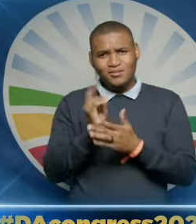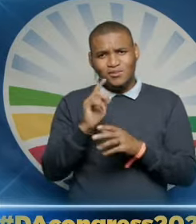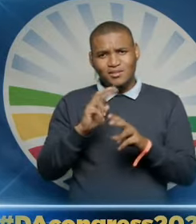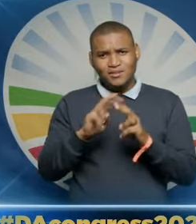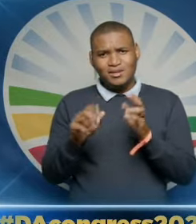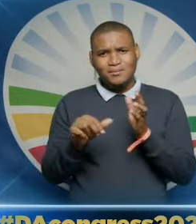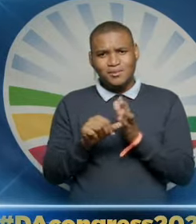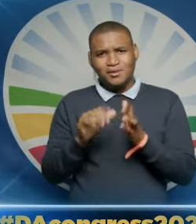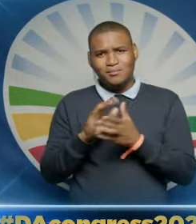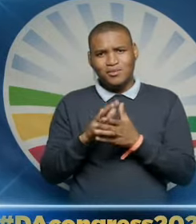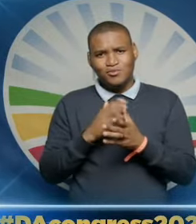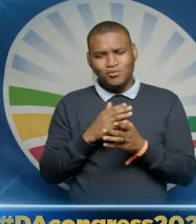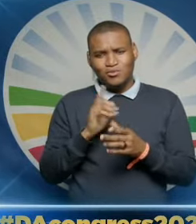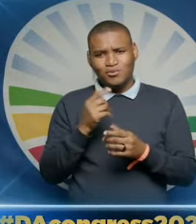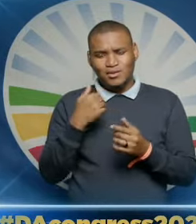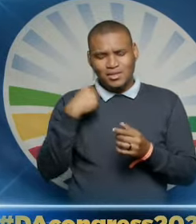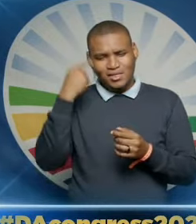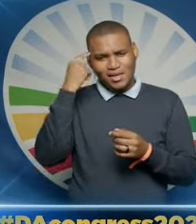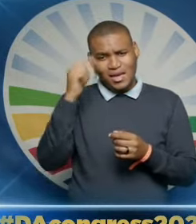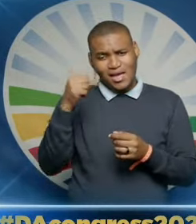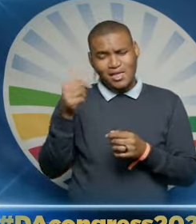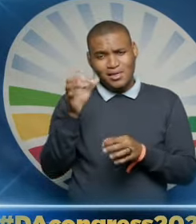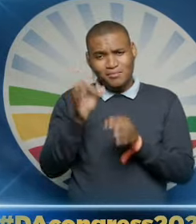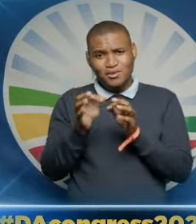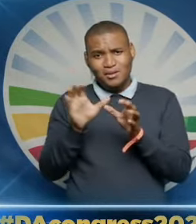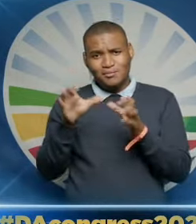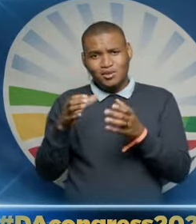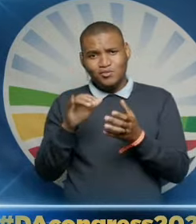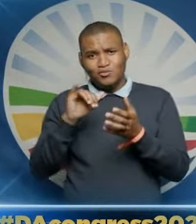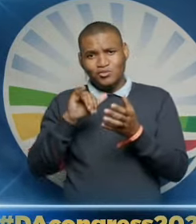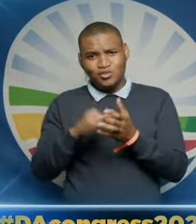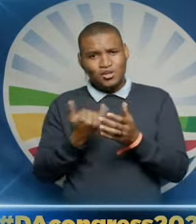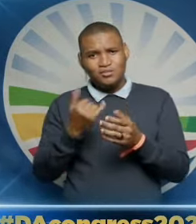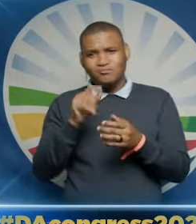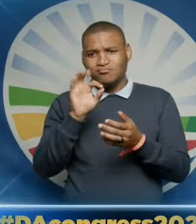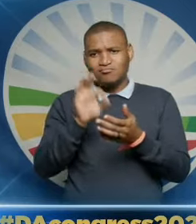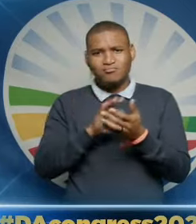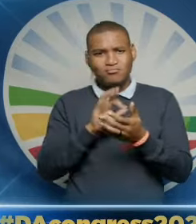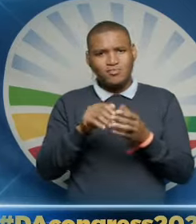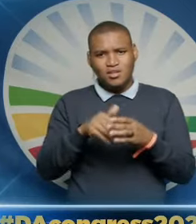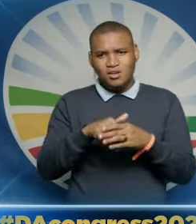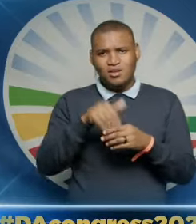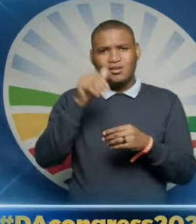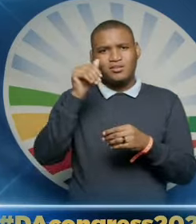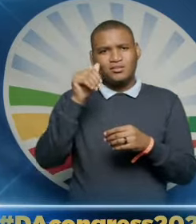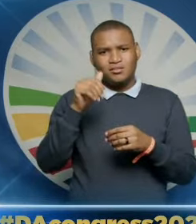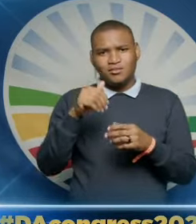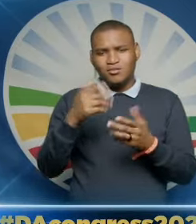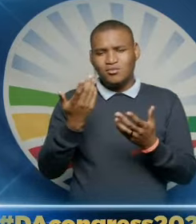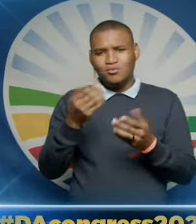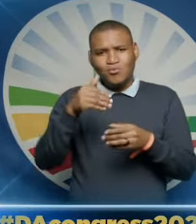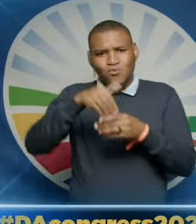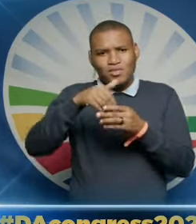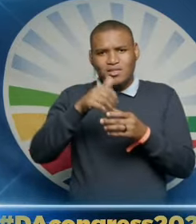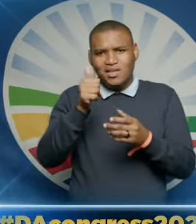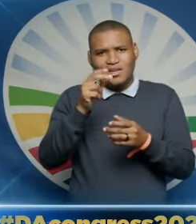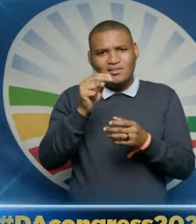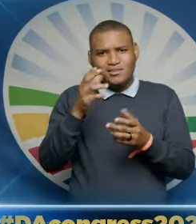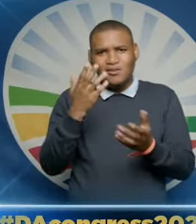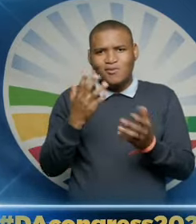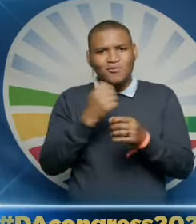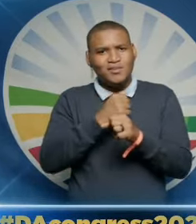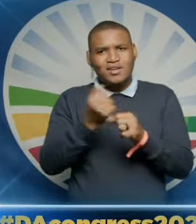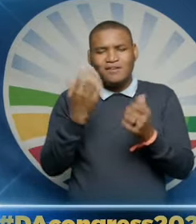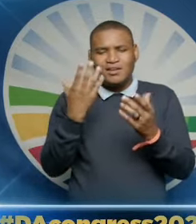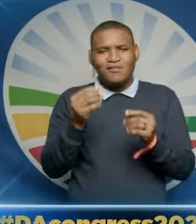important because that's not what you see in other political parties. We just had elections within the ANC, where you never